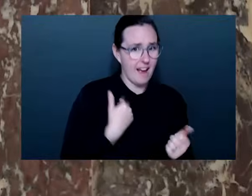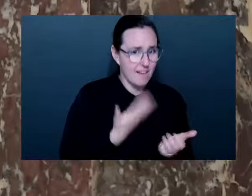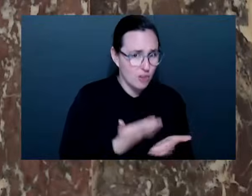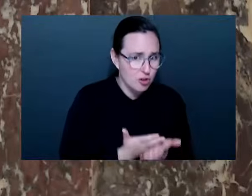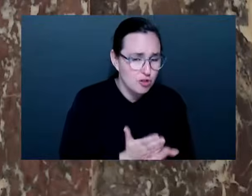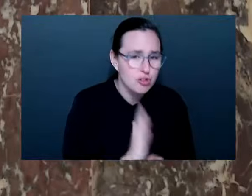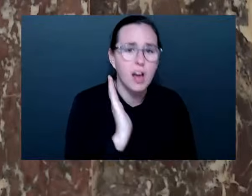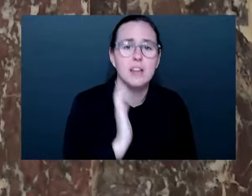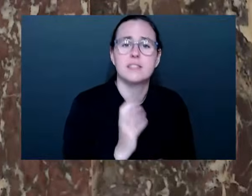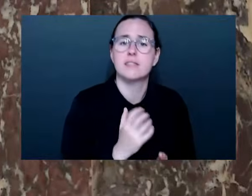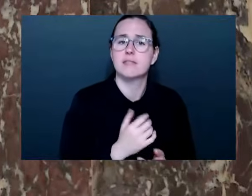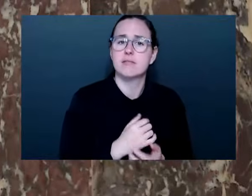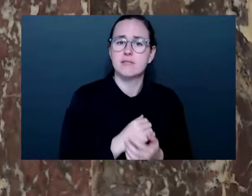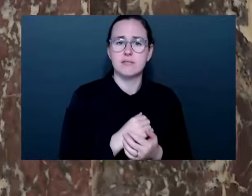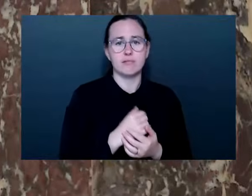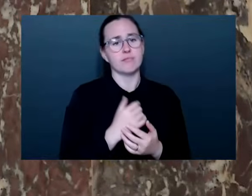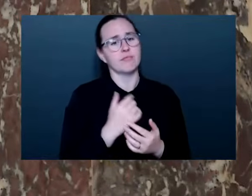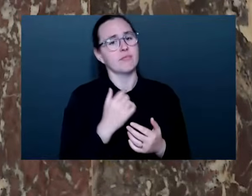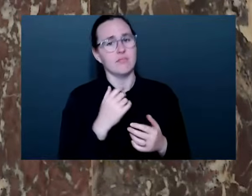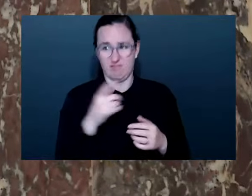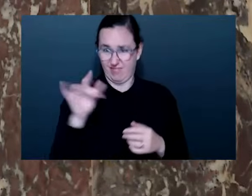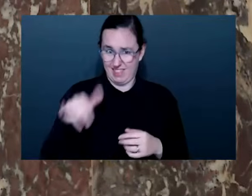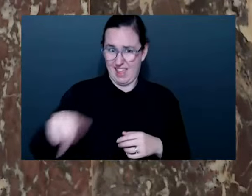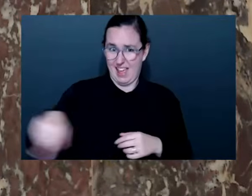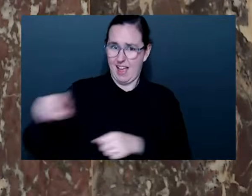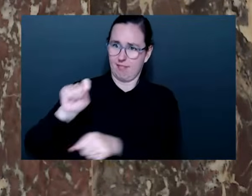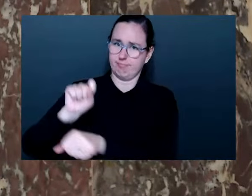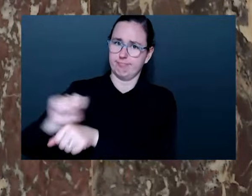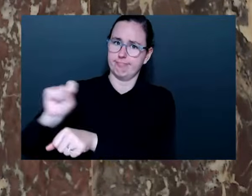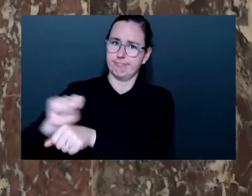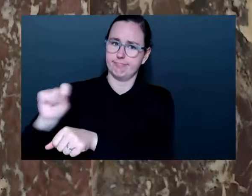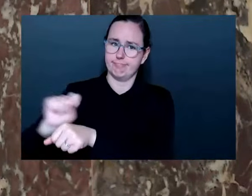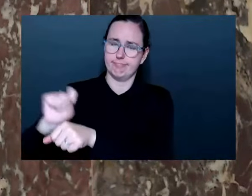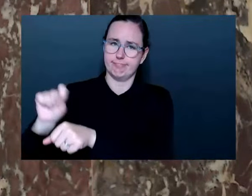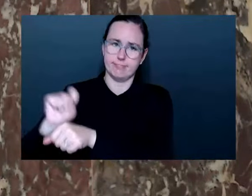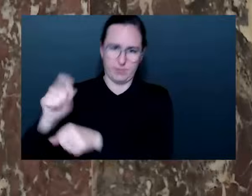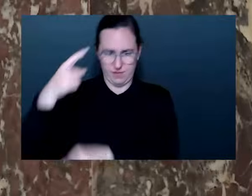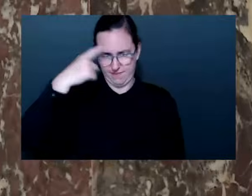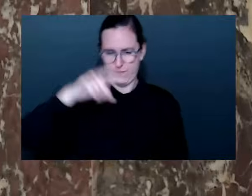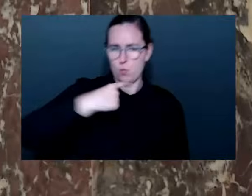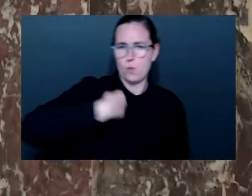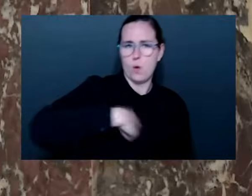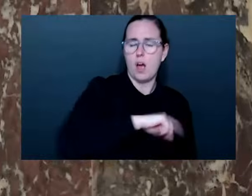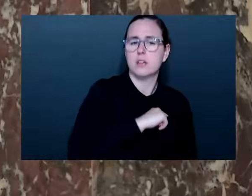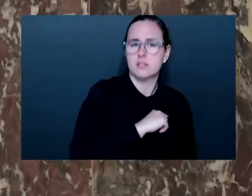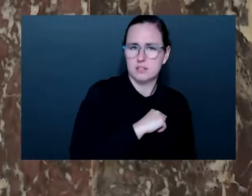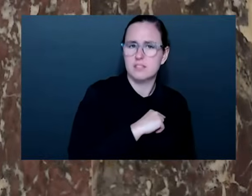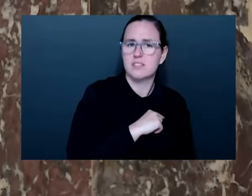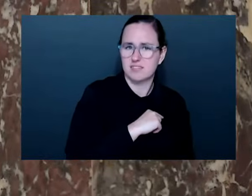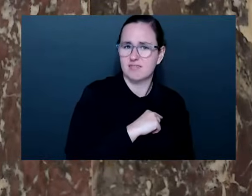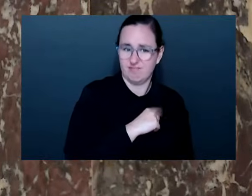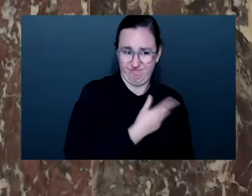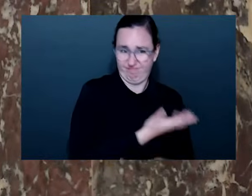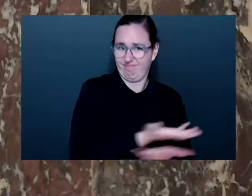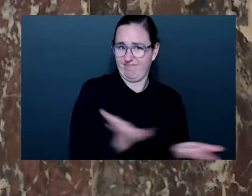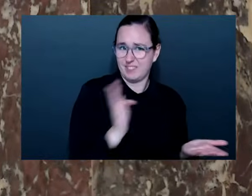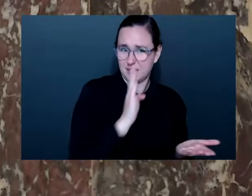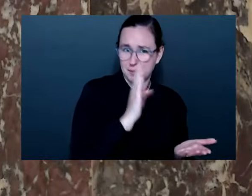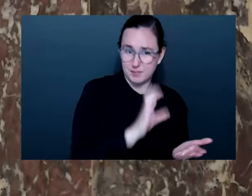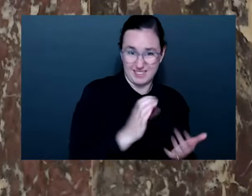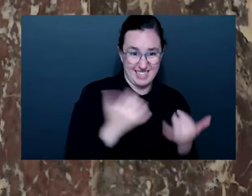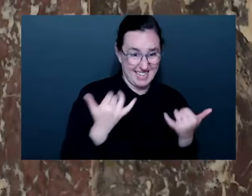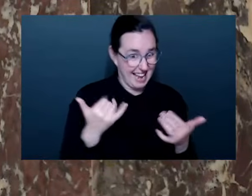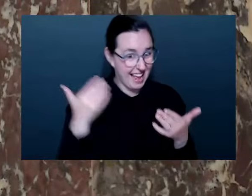something we should not take lightly during these challenging times. As we approach Thanksgiving, I want to give a heartfelt gratitude to all of those who are